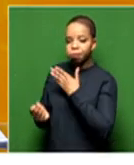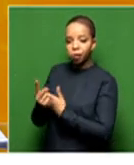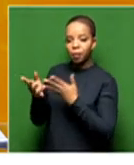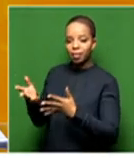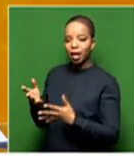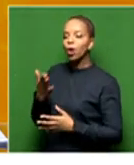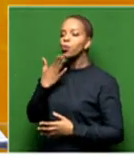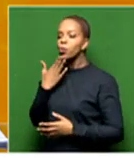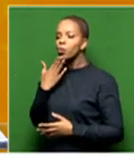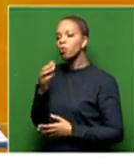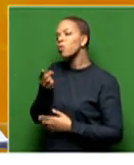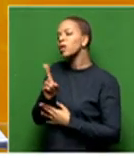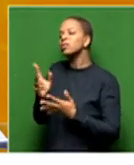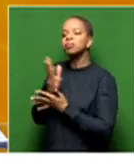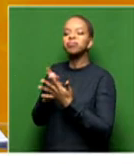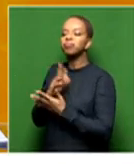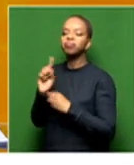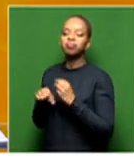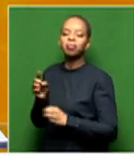of conversations that will be taking place there.